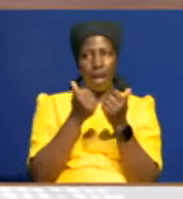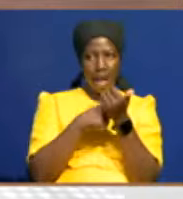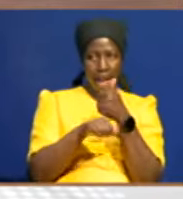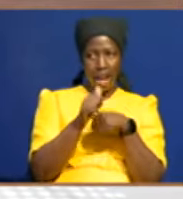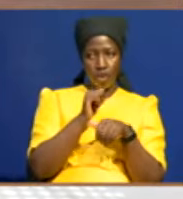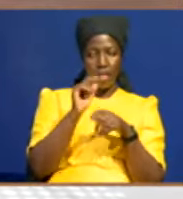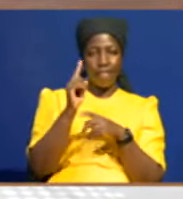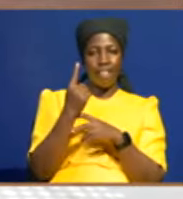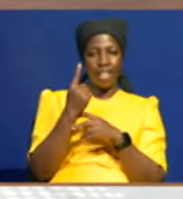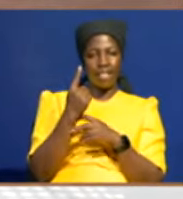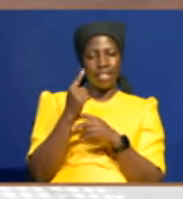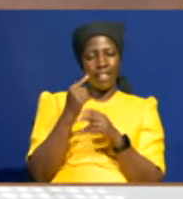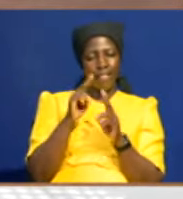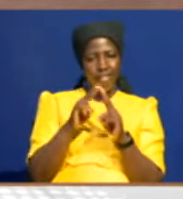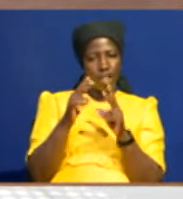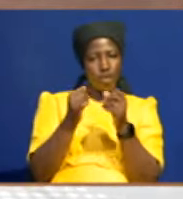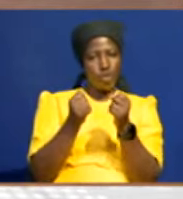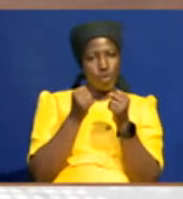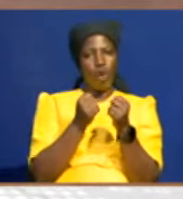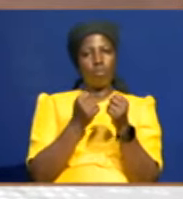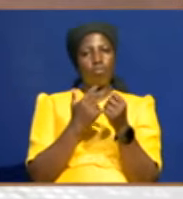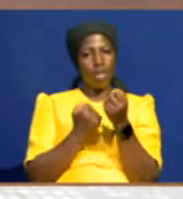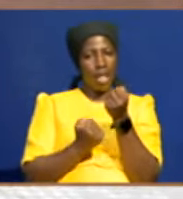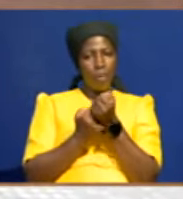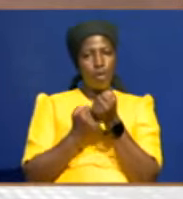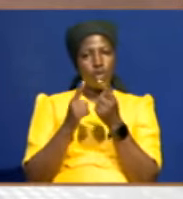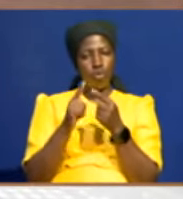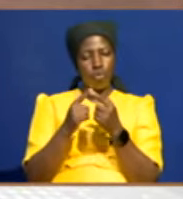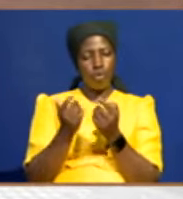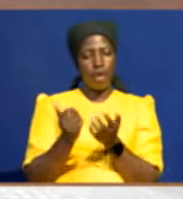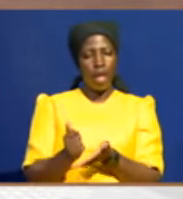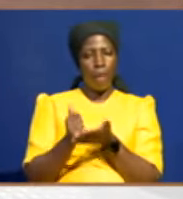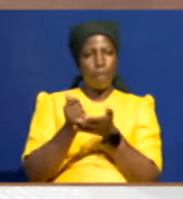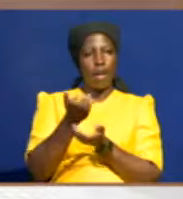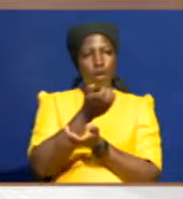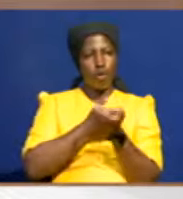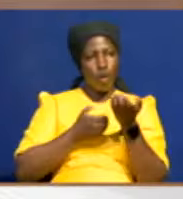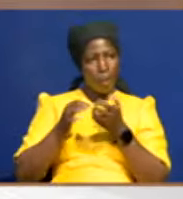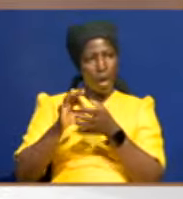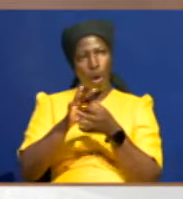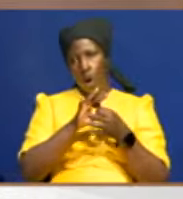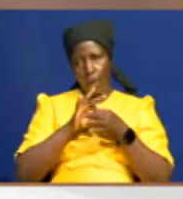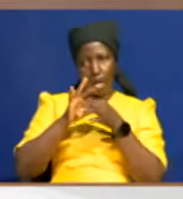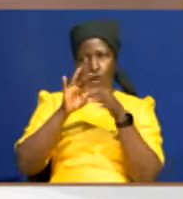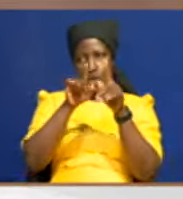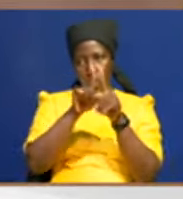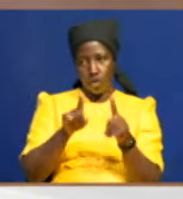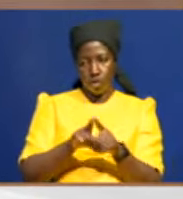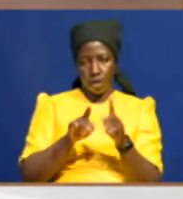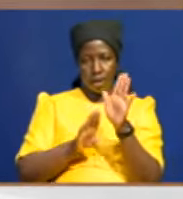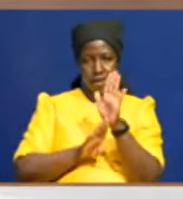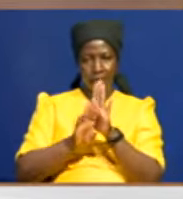strong impulse to have economic cooperation, also to develop